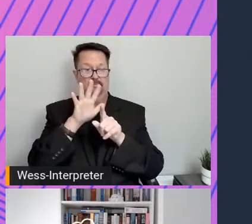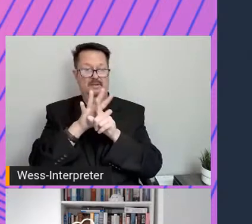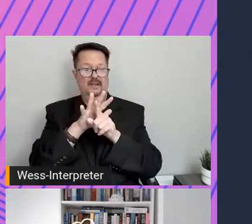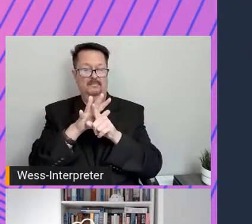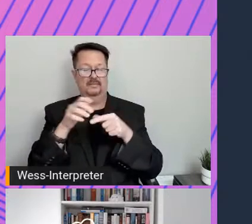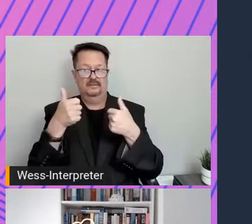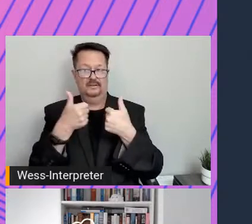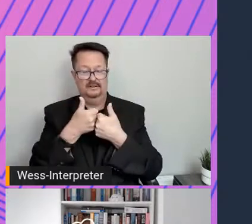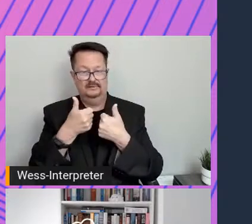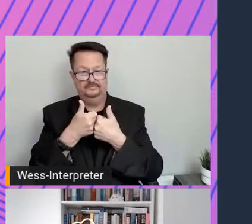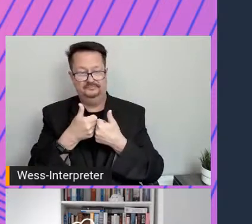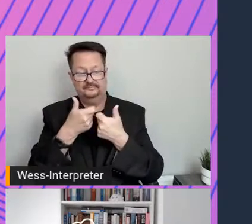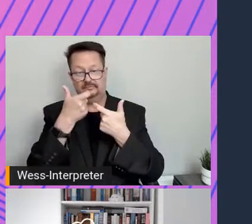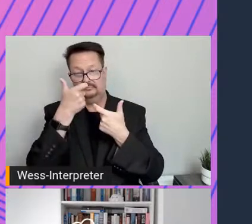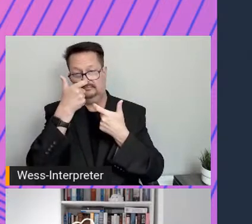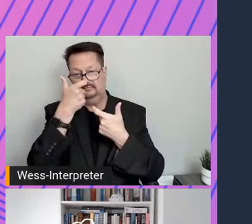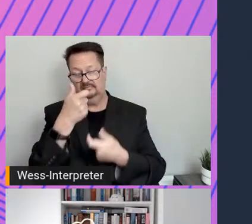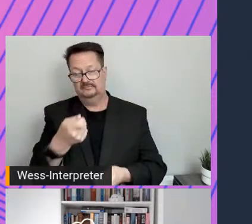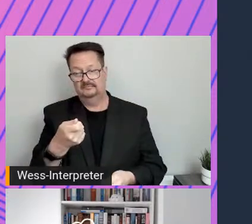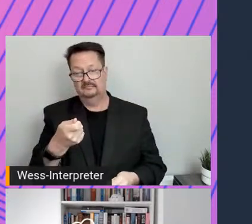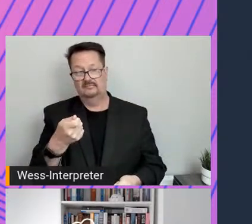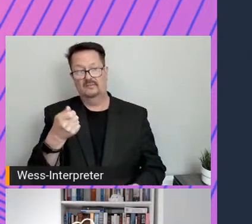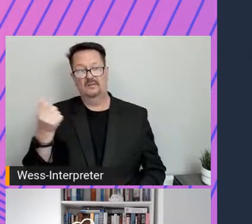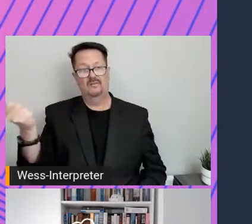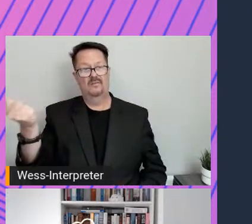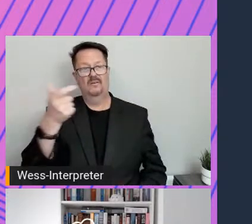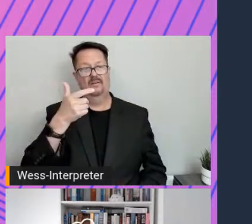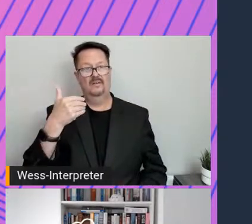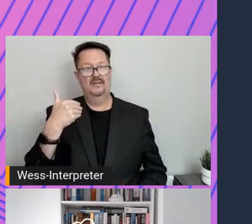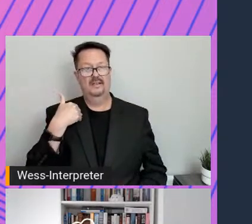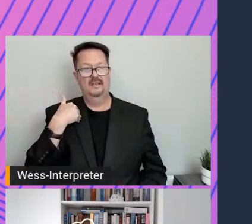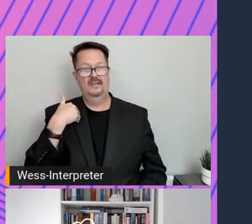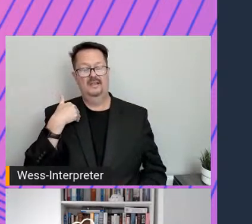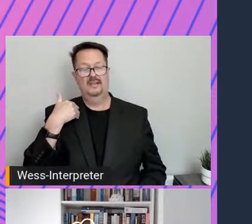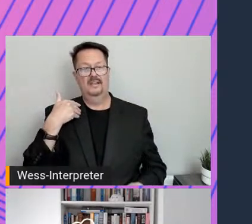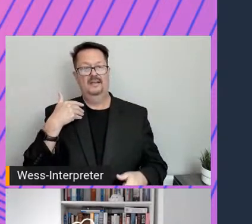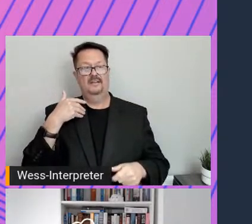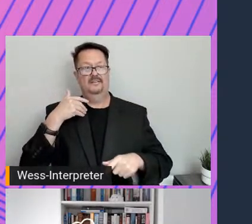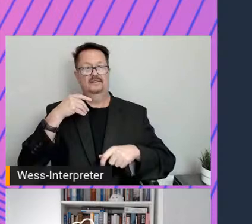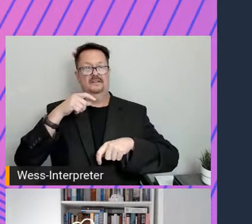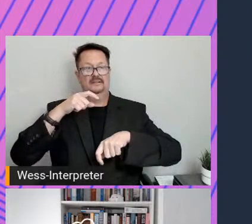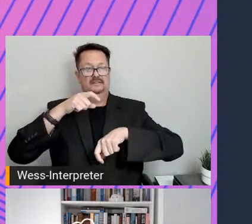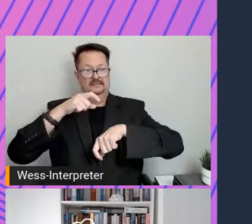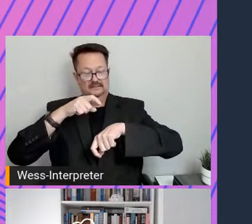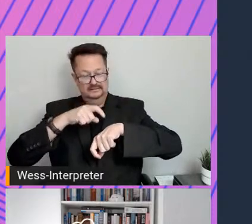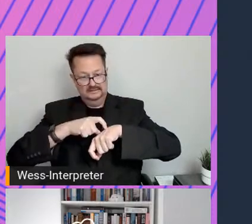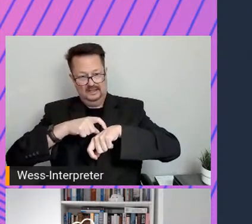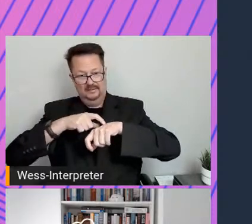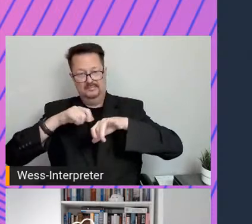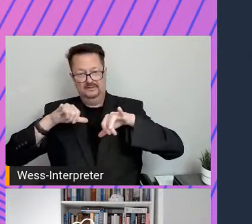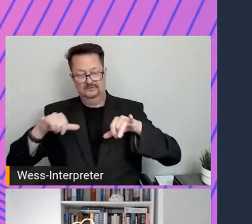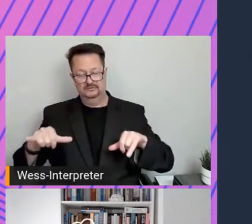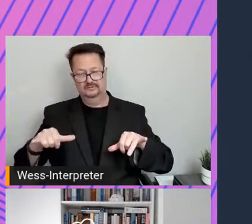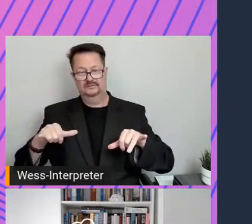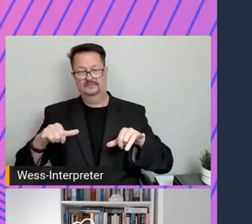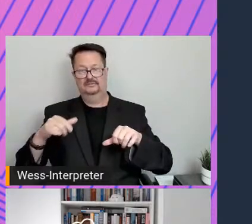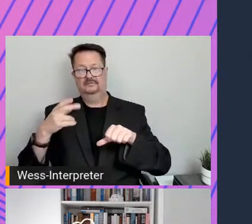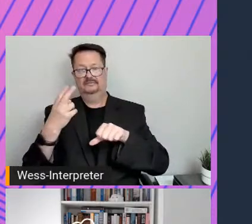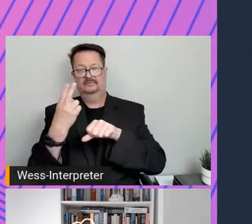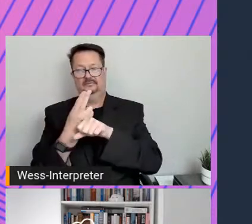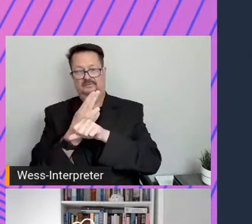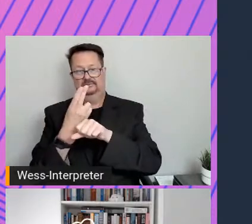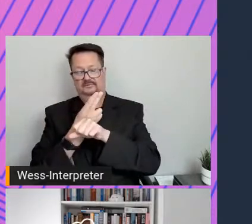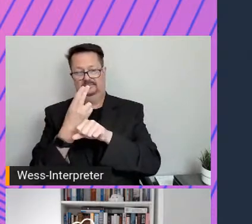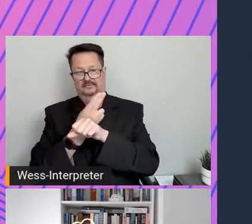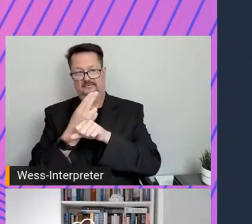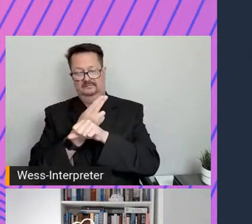interesting thing is all of these games have a client-server architecture, and all of them have hundreds of thousands of concurrent users at any given time. So this gives you an